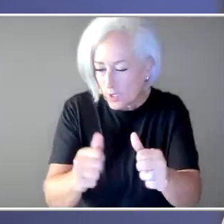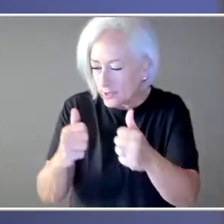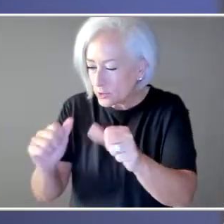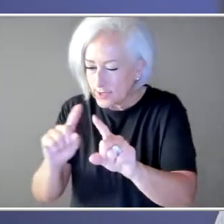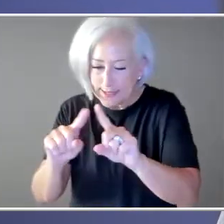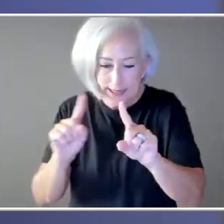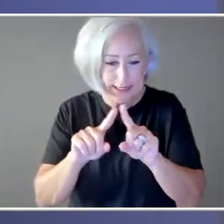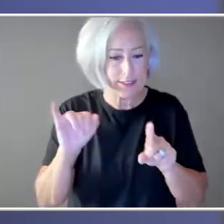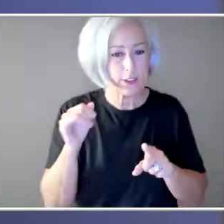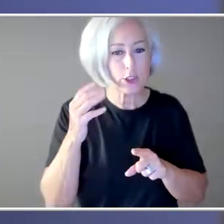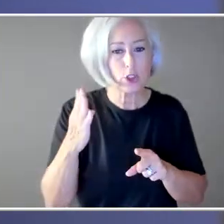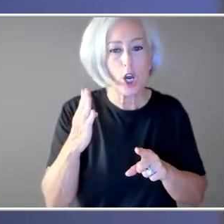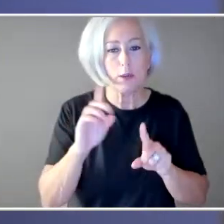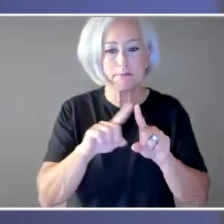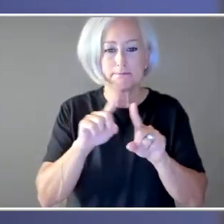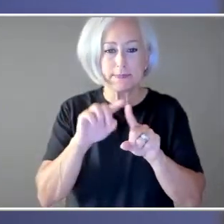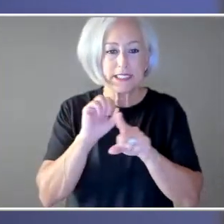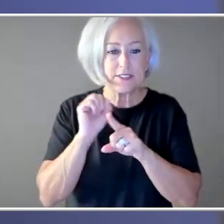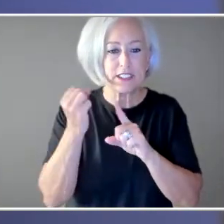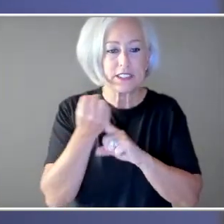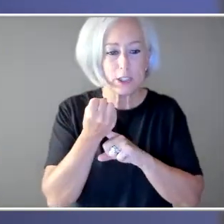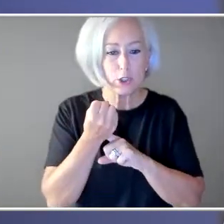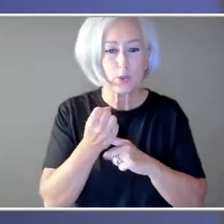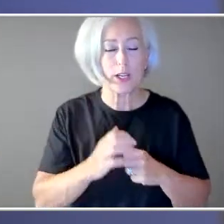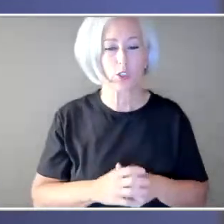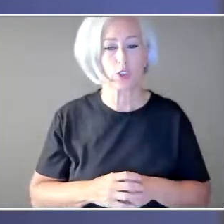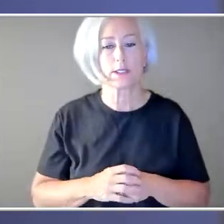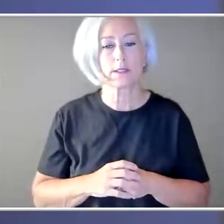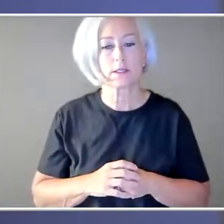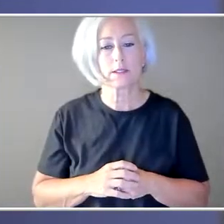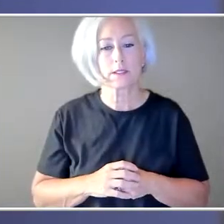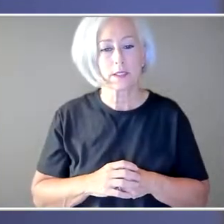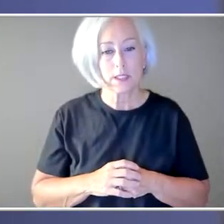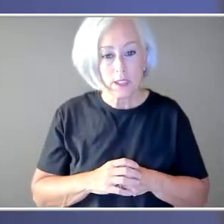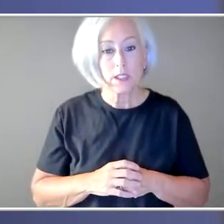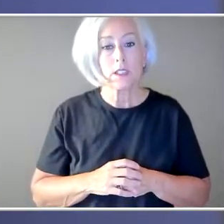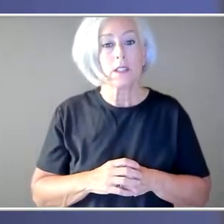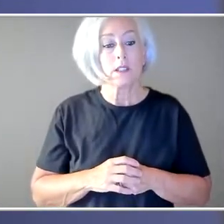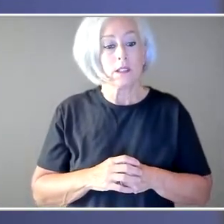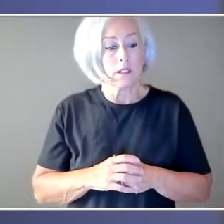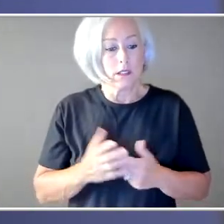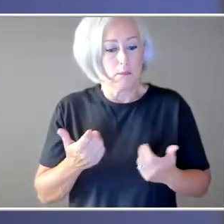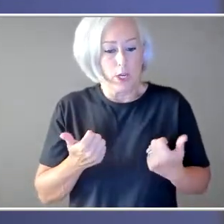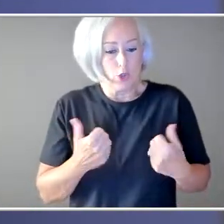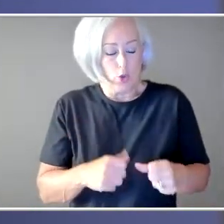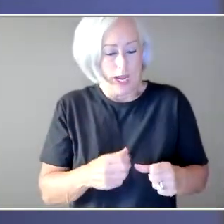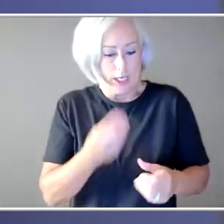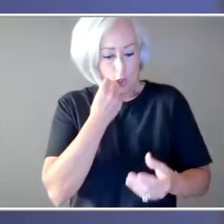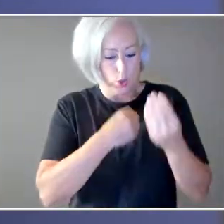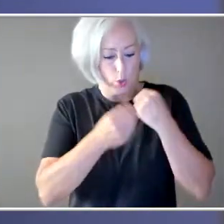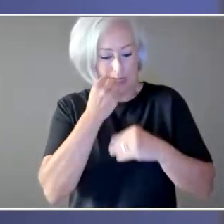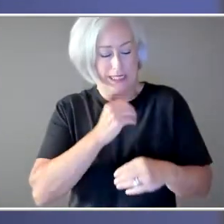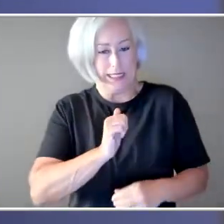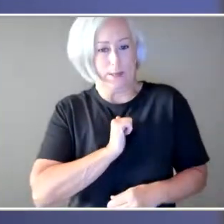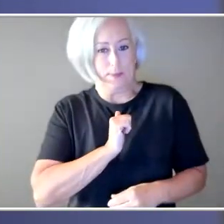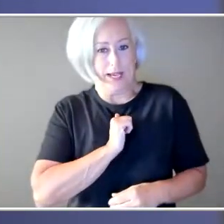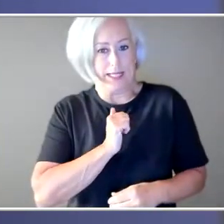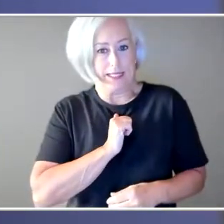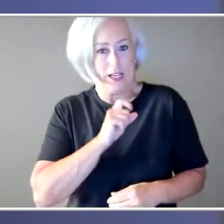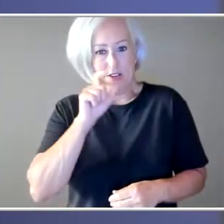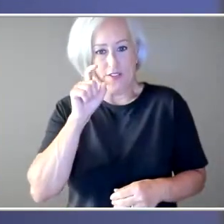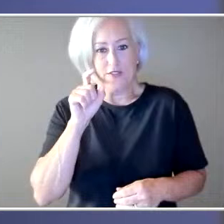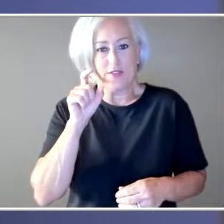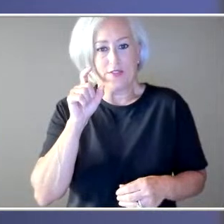situations. With the feeding myself to eat, I had to come to the